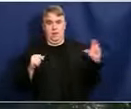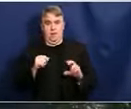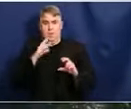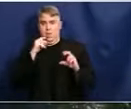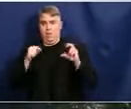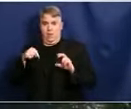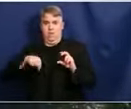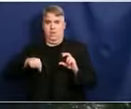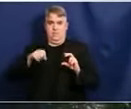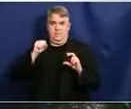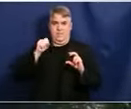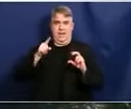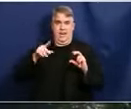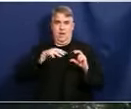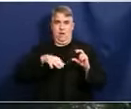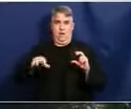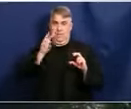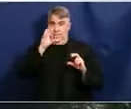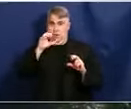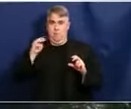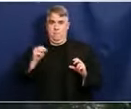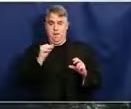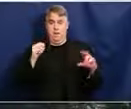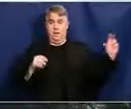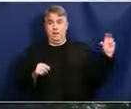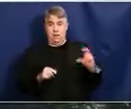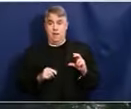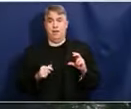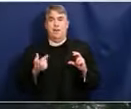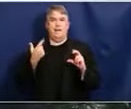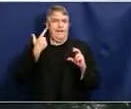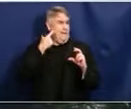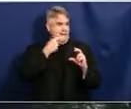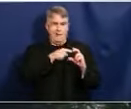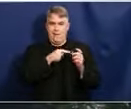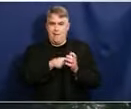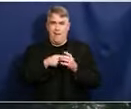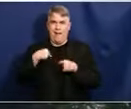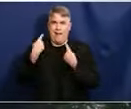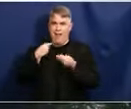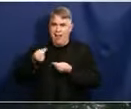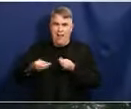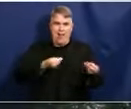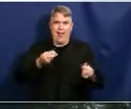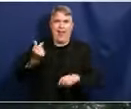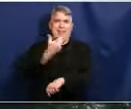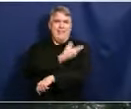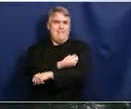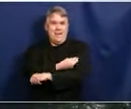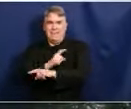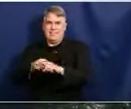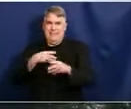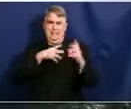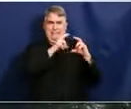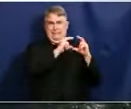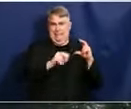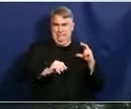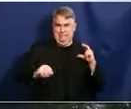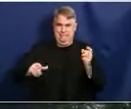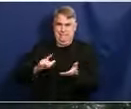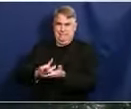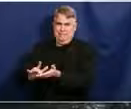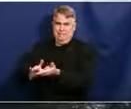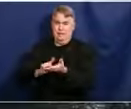bills we got to pay around vaccines and public health efforts, but we'll certainly be looking and working with the community to develop ideas